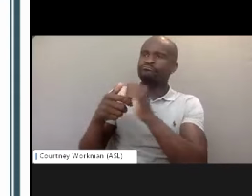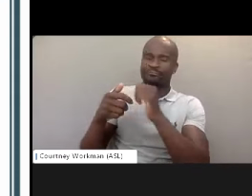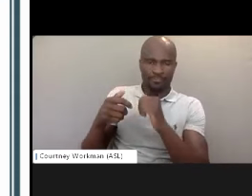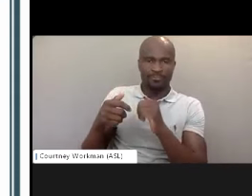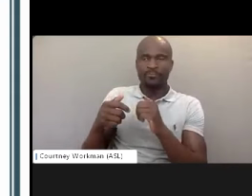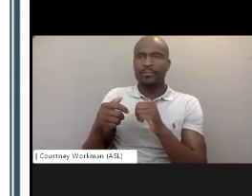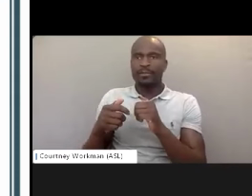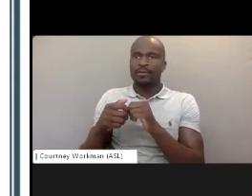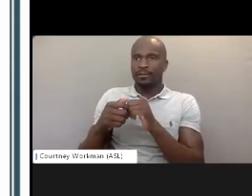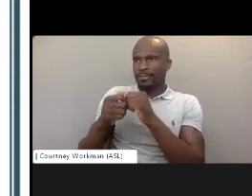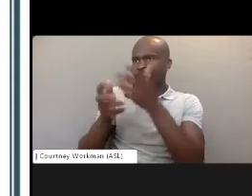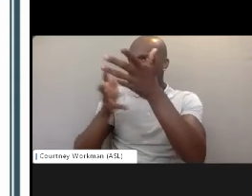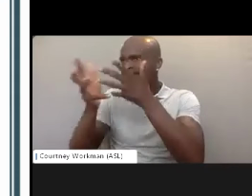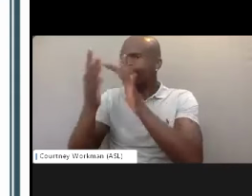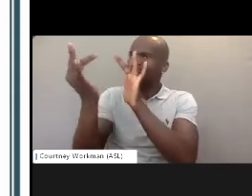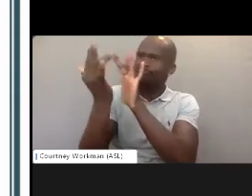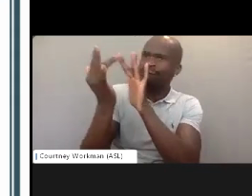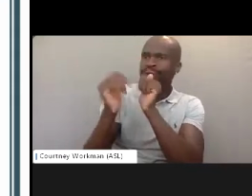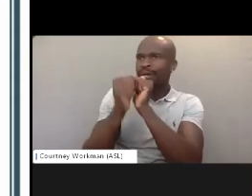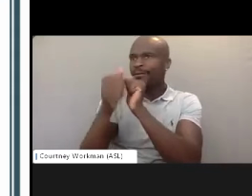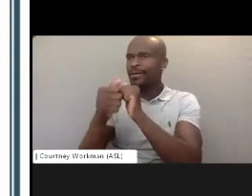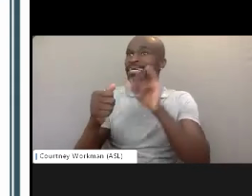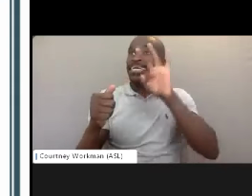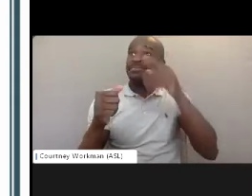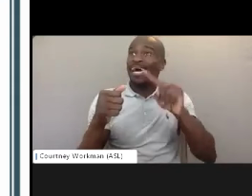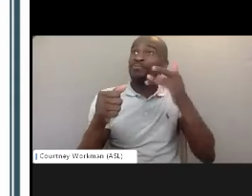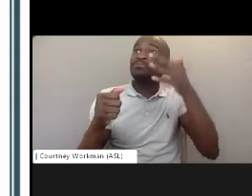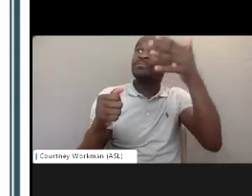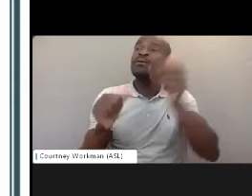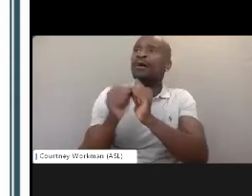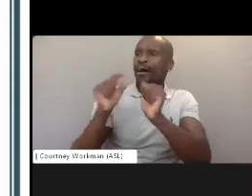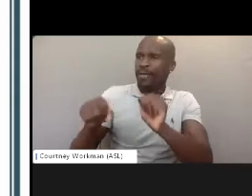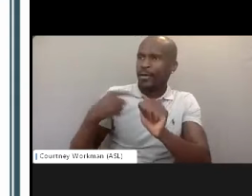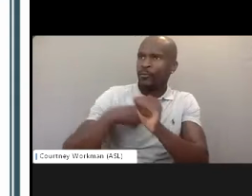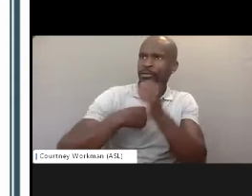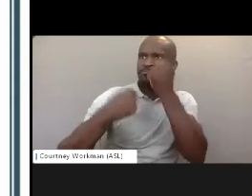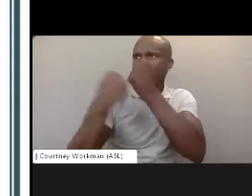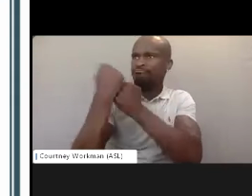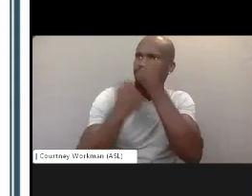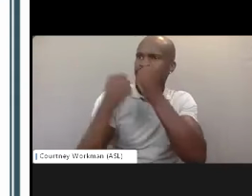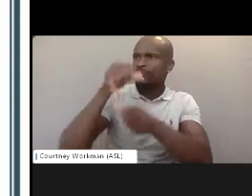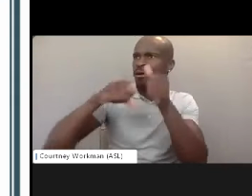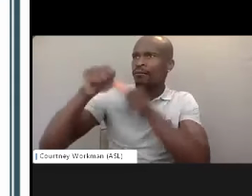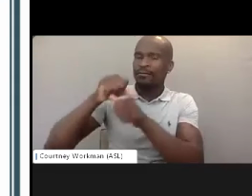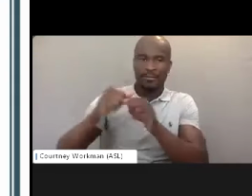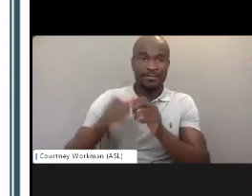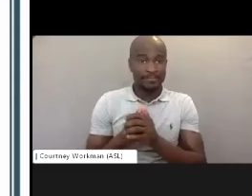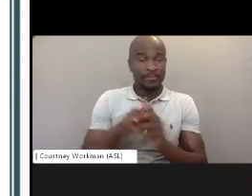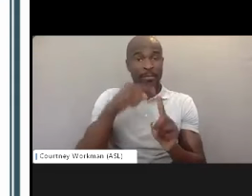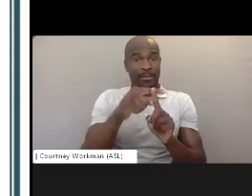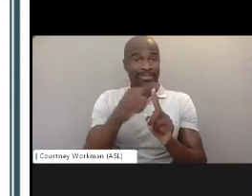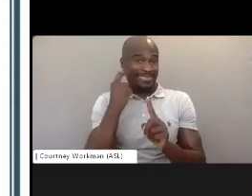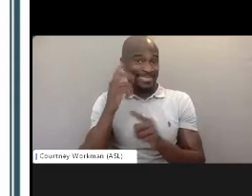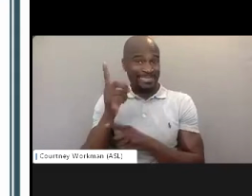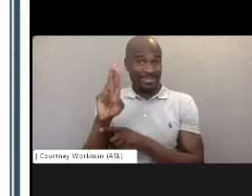we assist one another in that entire healing journey after a mass violence incident. And as Dr. Hansen said, and